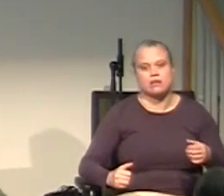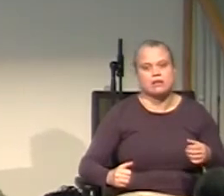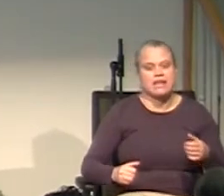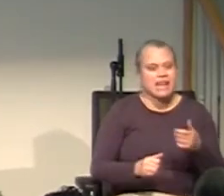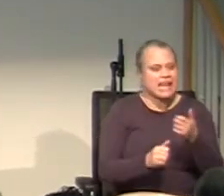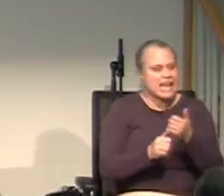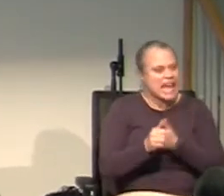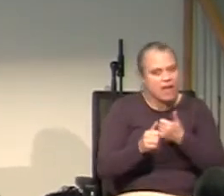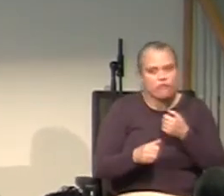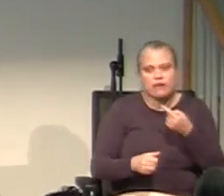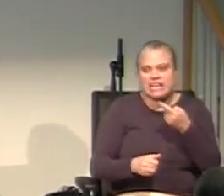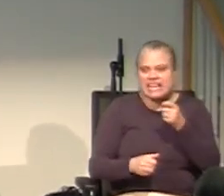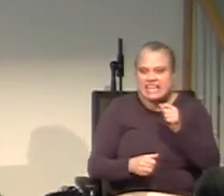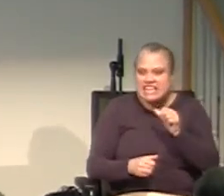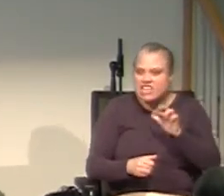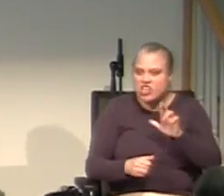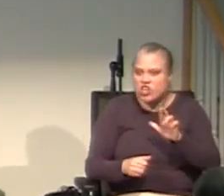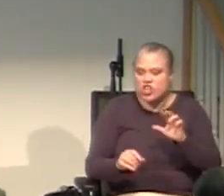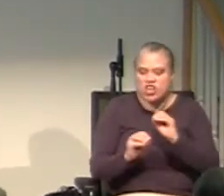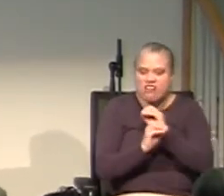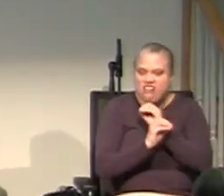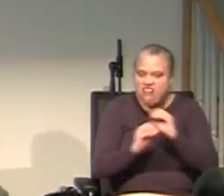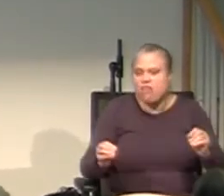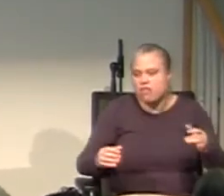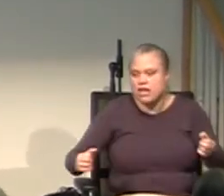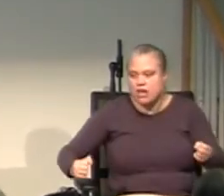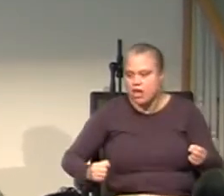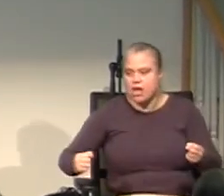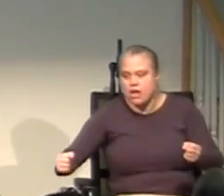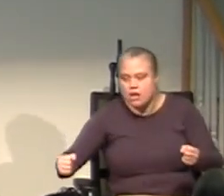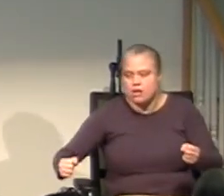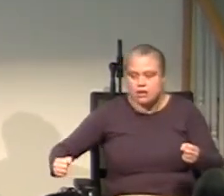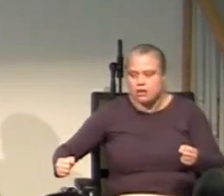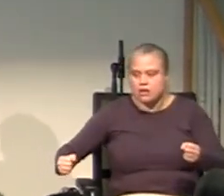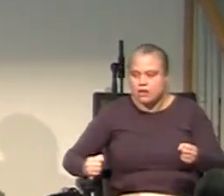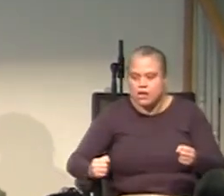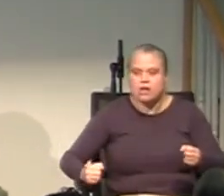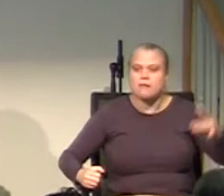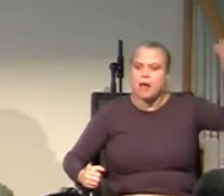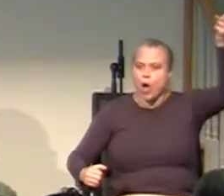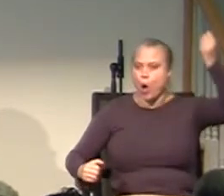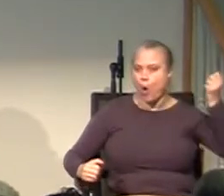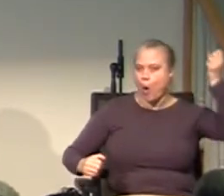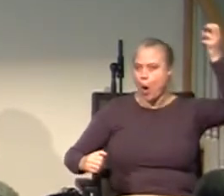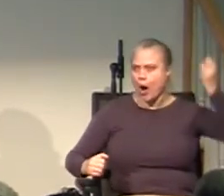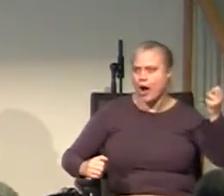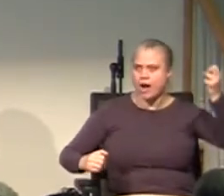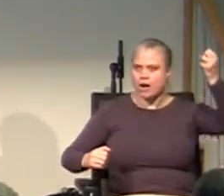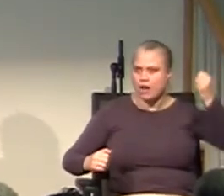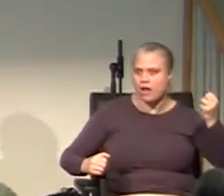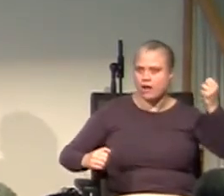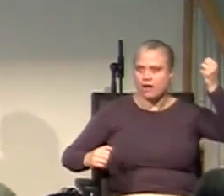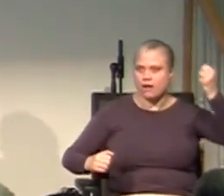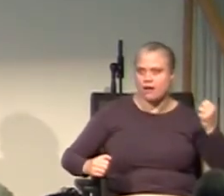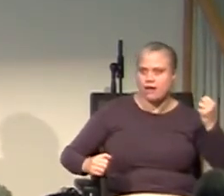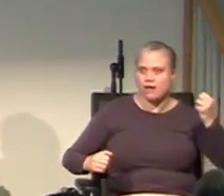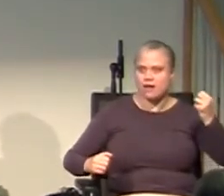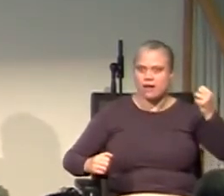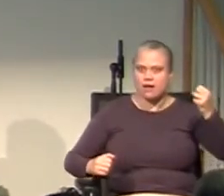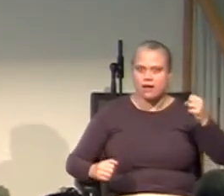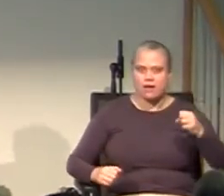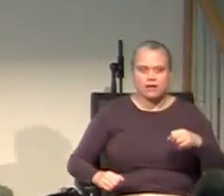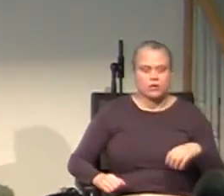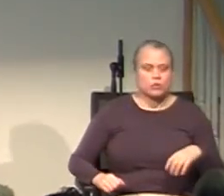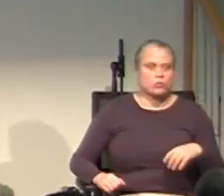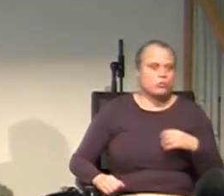every gear, nothing. High gear. I pulled the horn. There were guys in the bottom of the hill, mountain. I pulled that beep